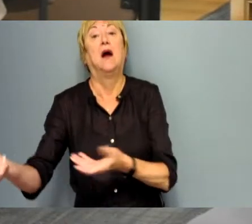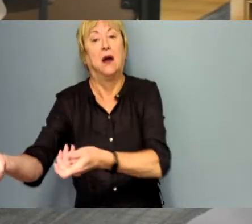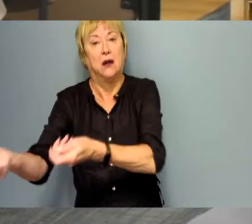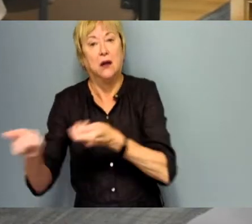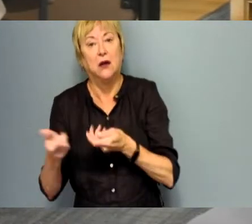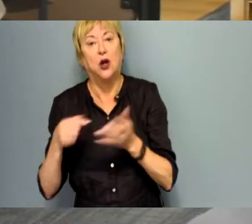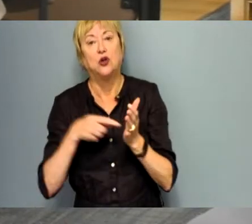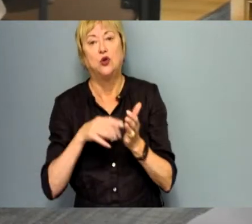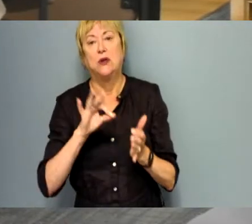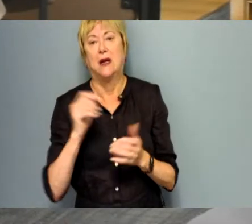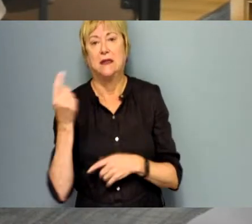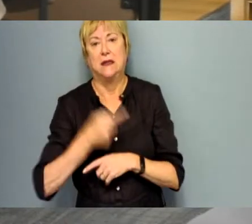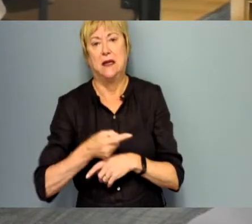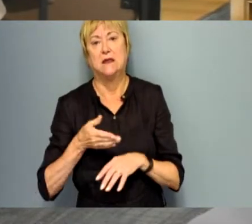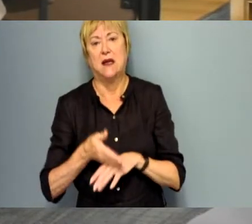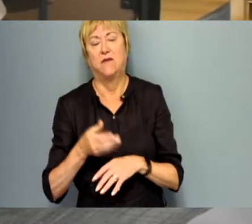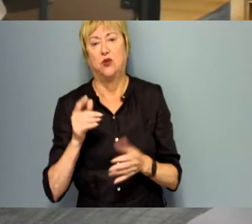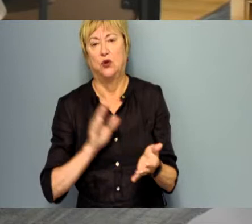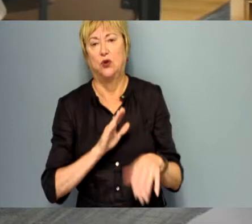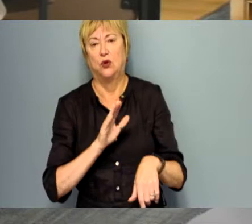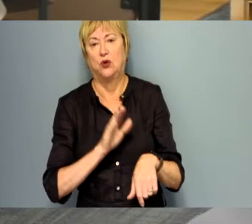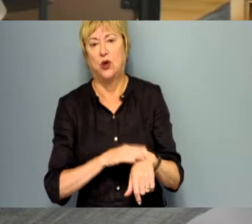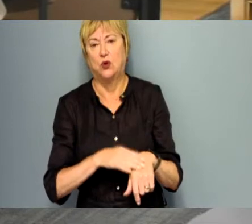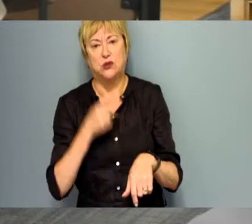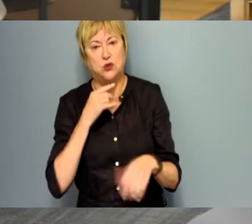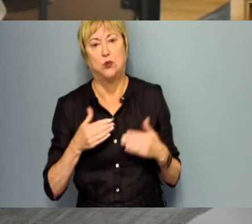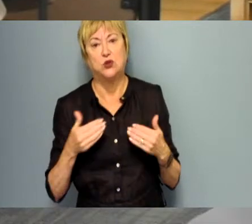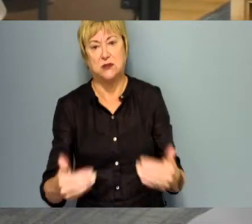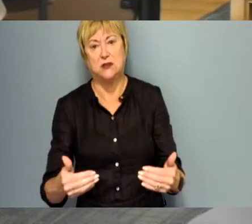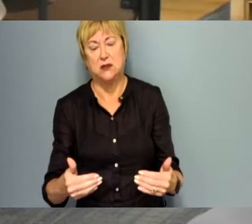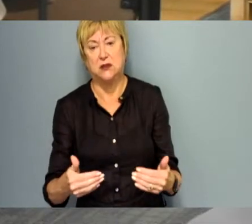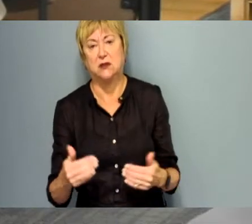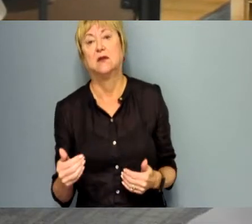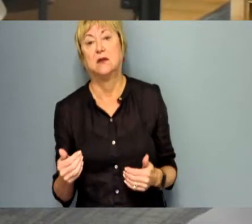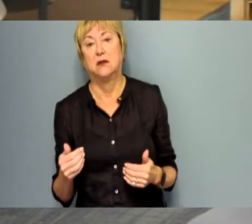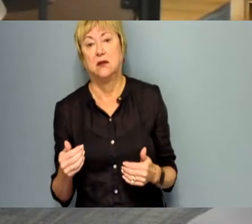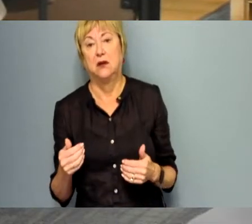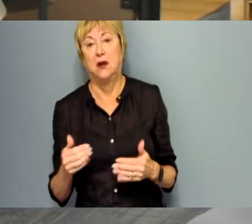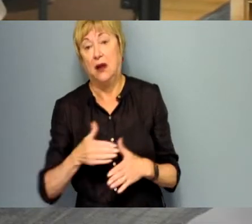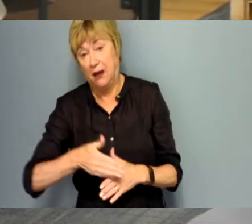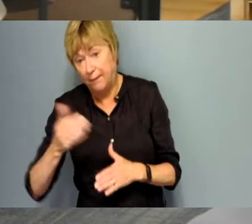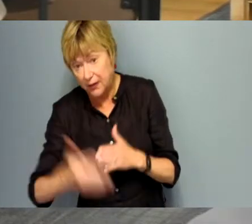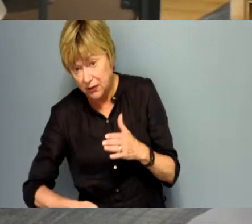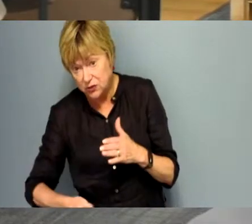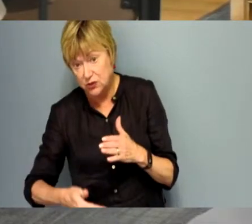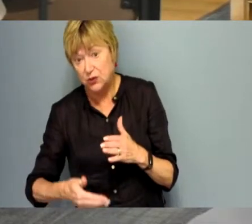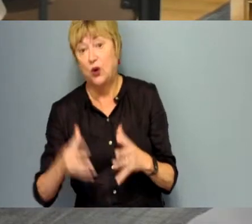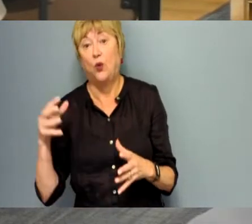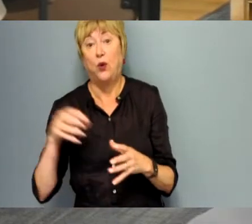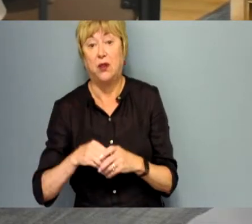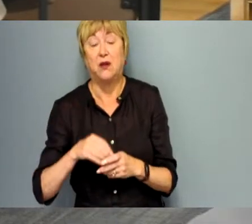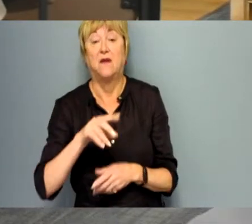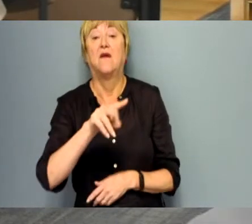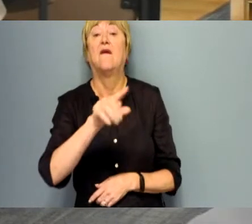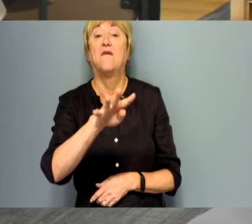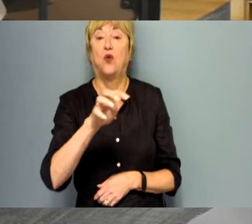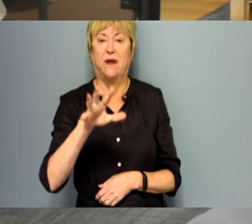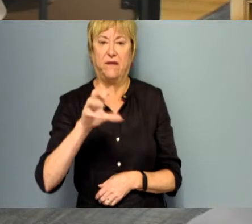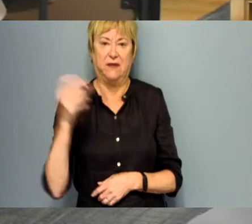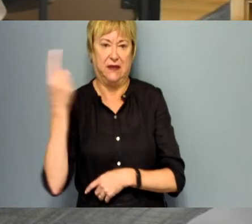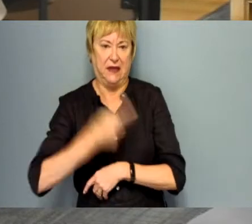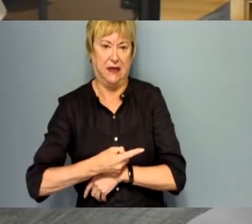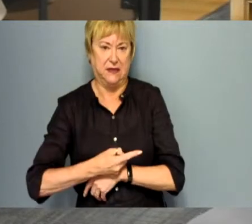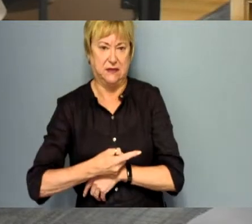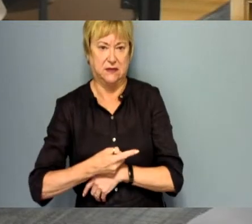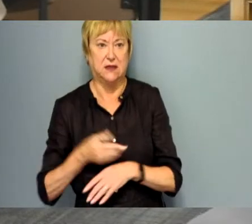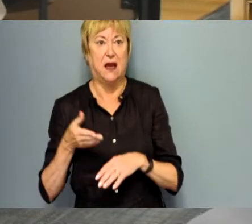after notice to proceed. Substantial completion, targeted to be achieved within 455 calendar days after notice